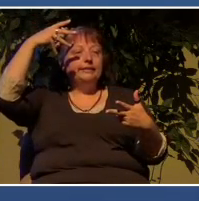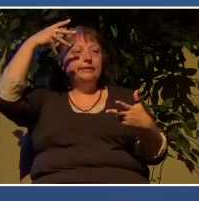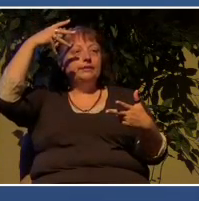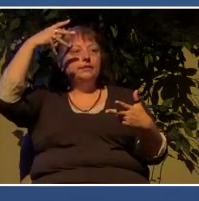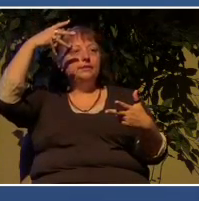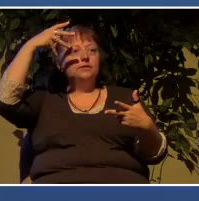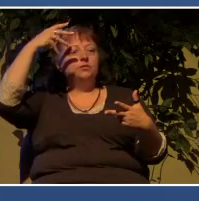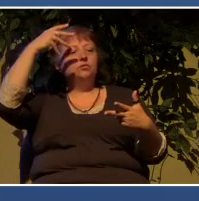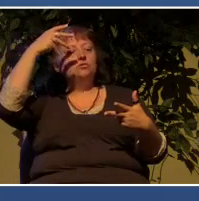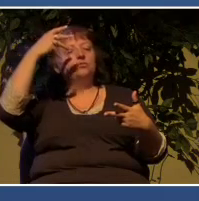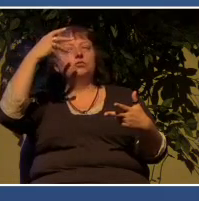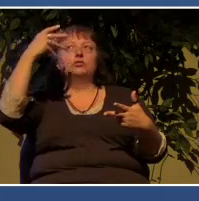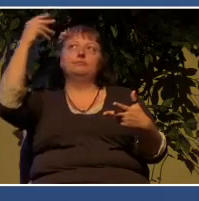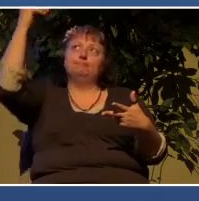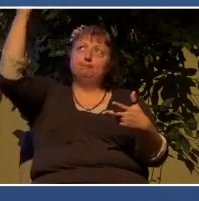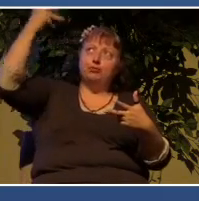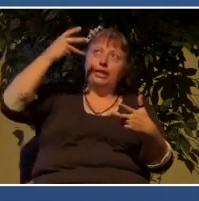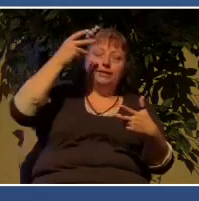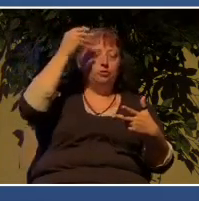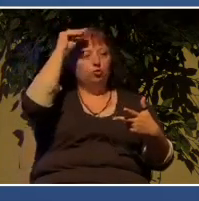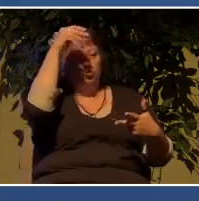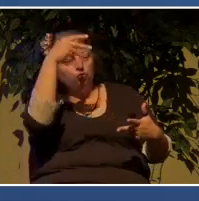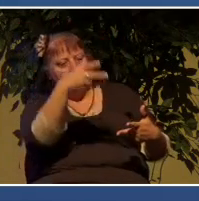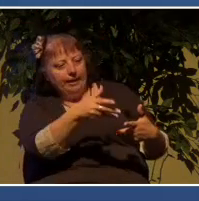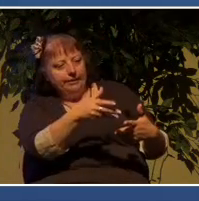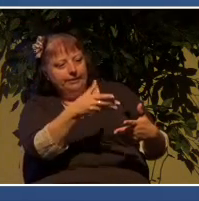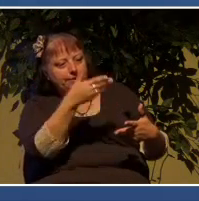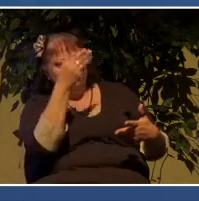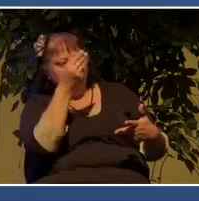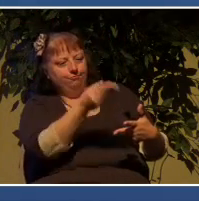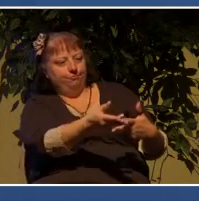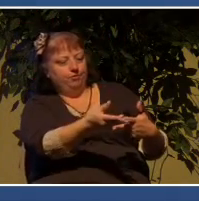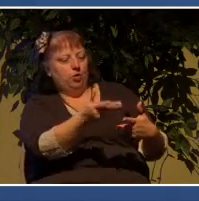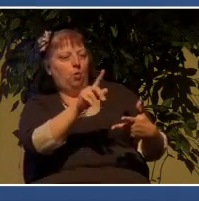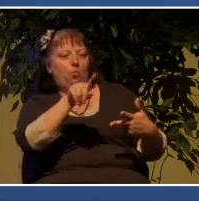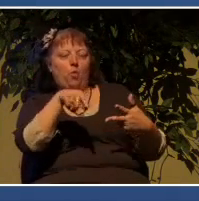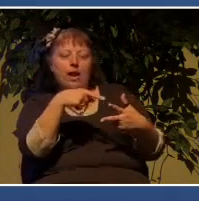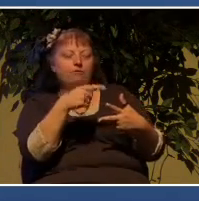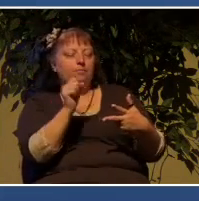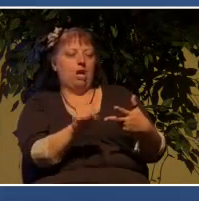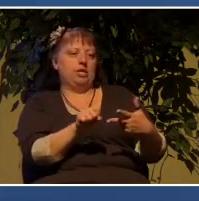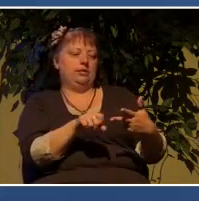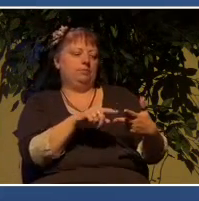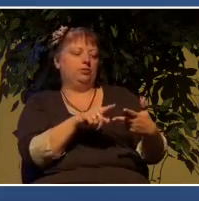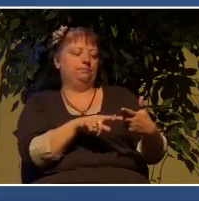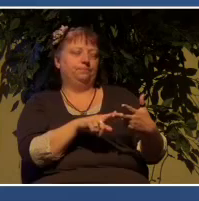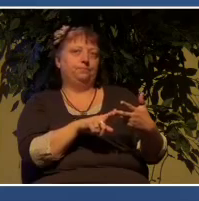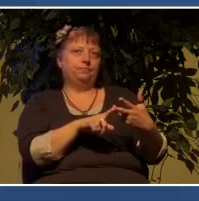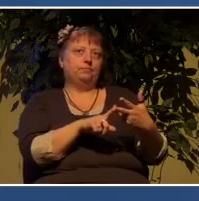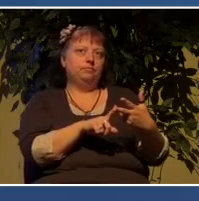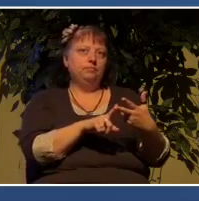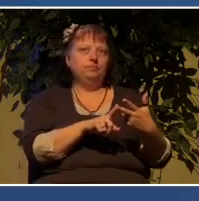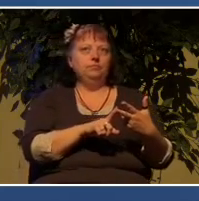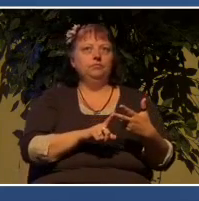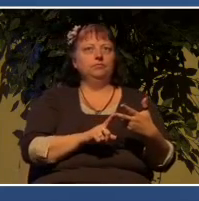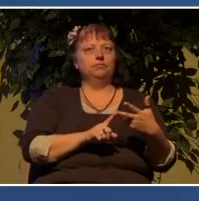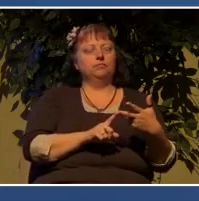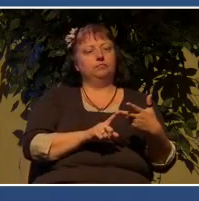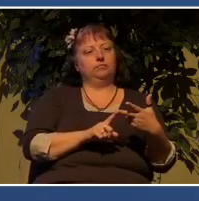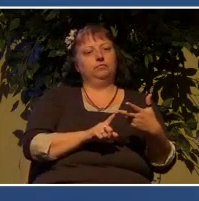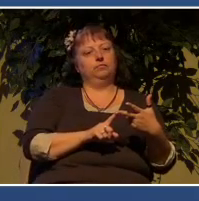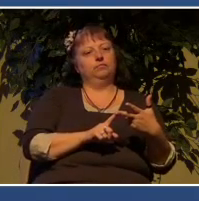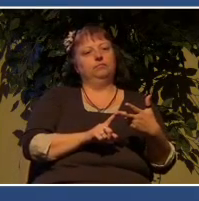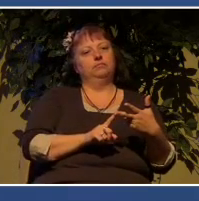grace whenever possible. And to extend grace means